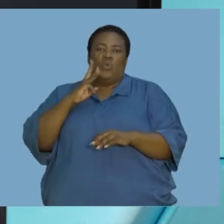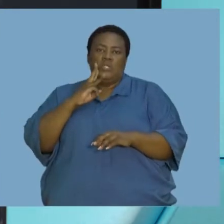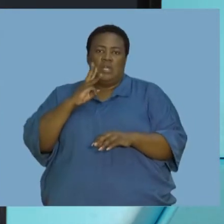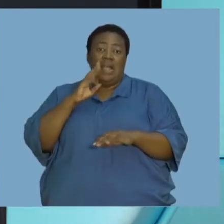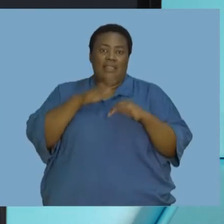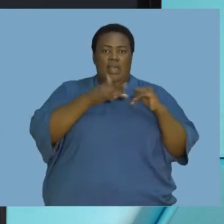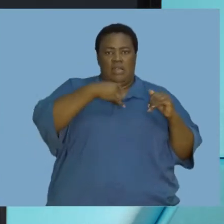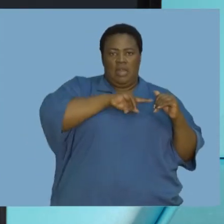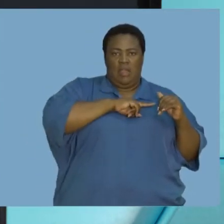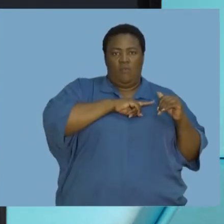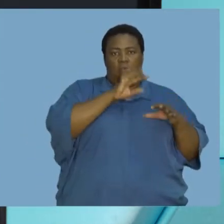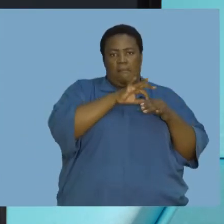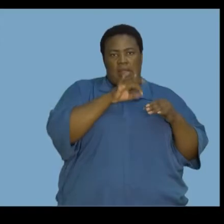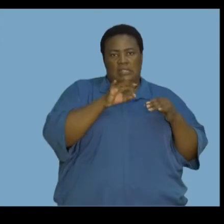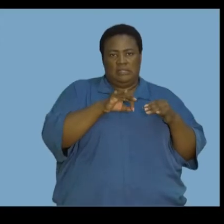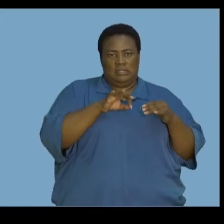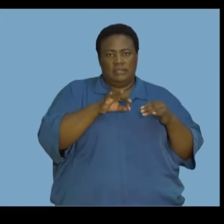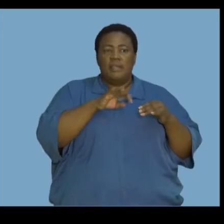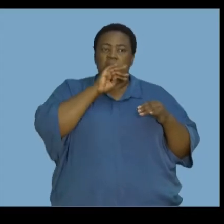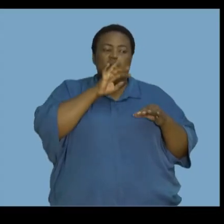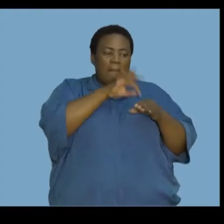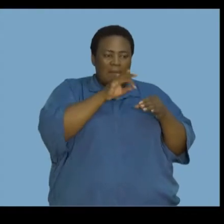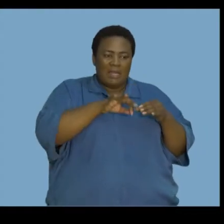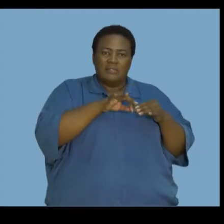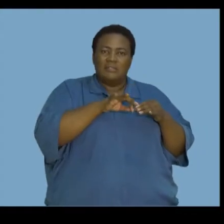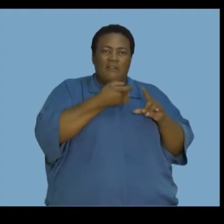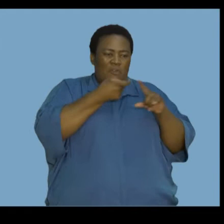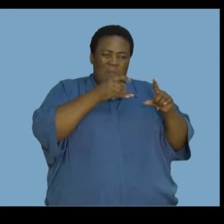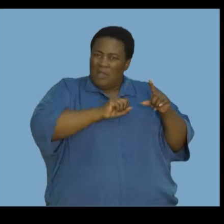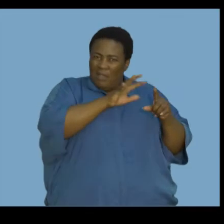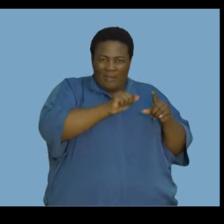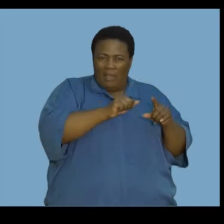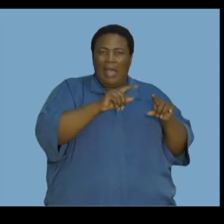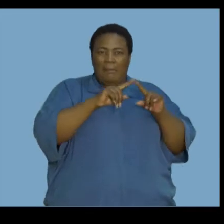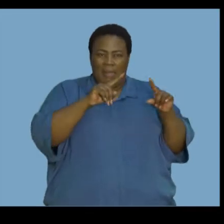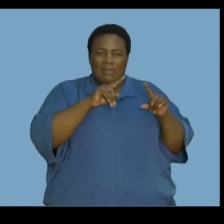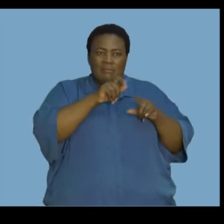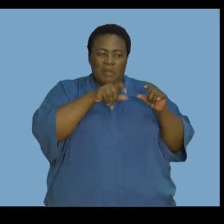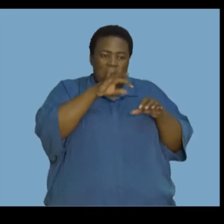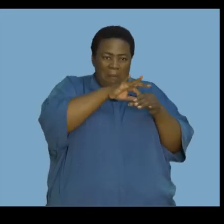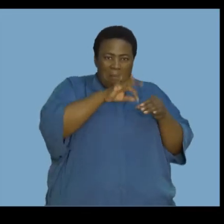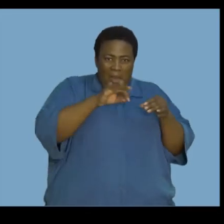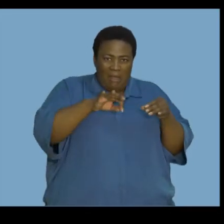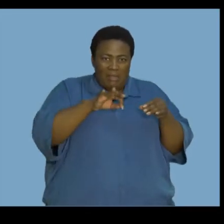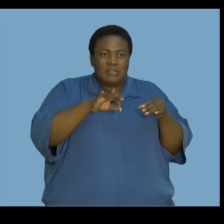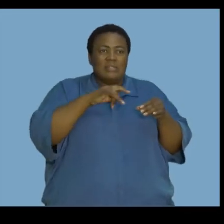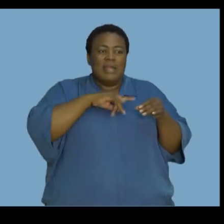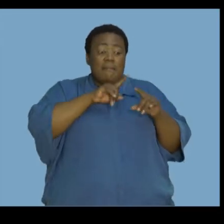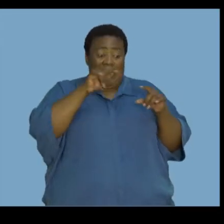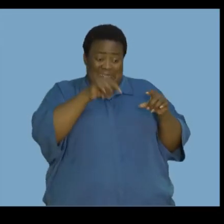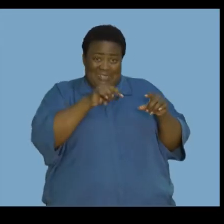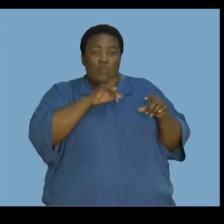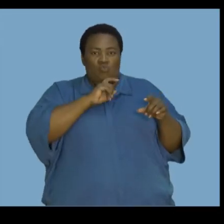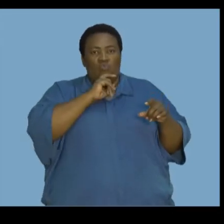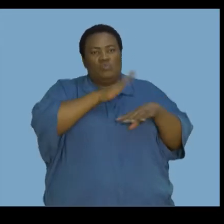plants. So those are factors that reduce the quality of water in our areas. So let's unpack what algal bloom is.